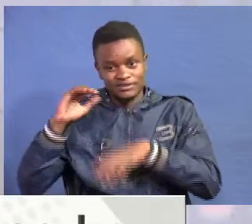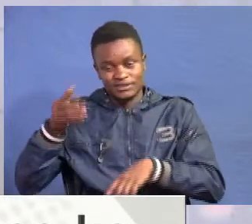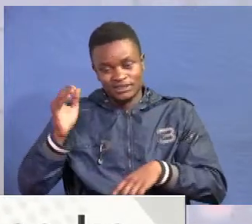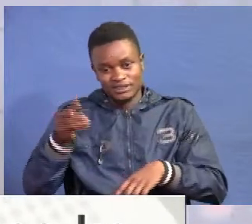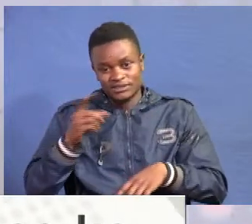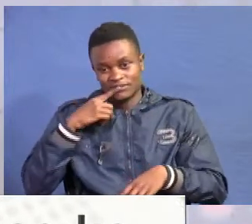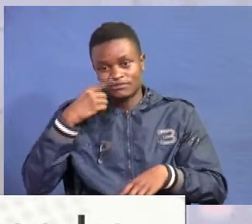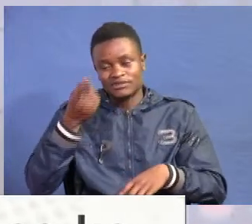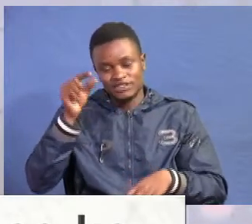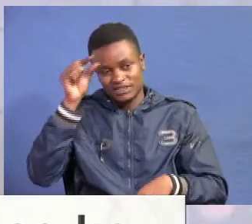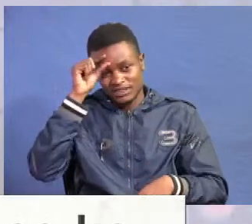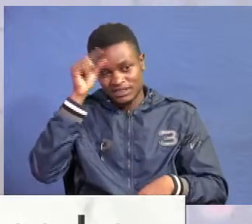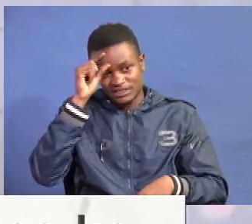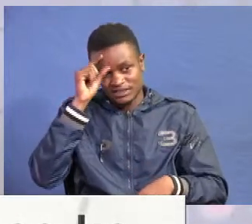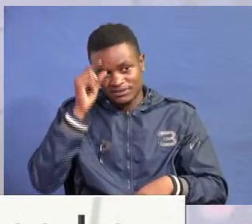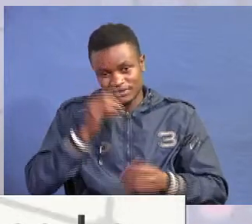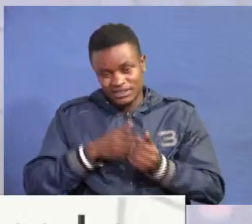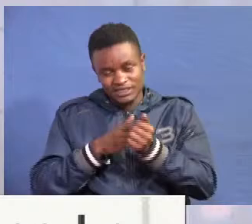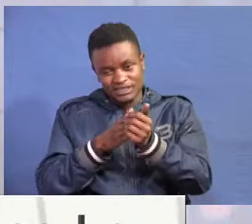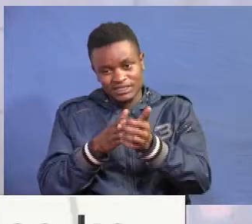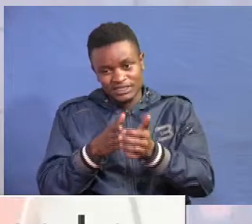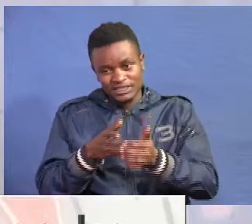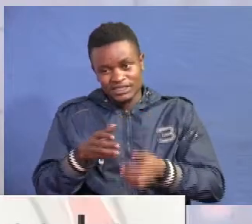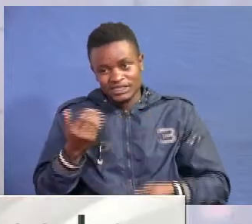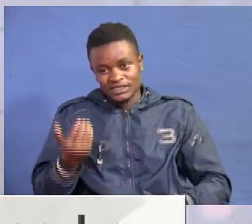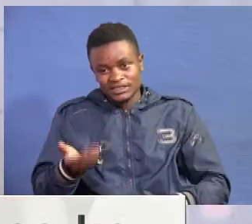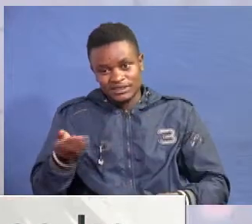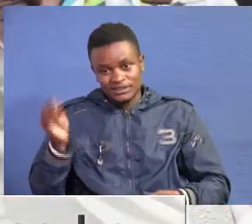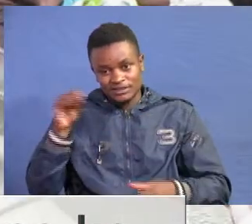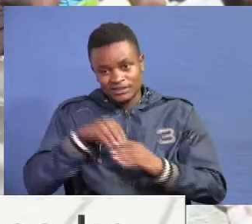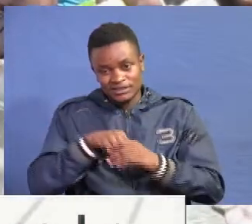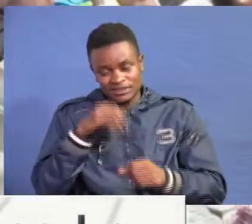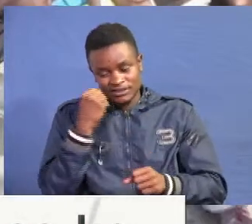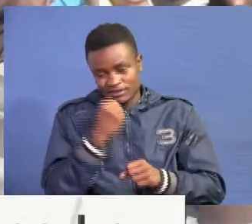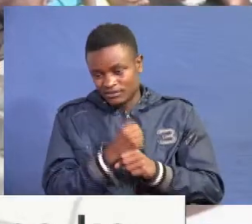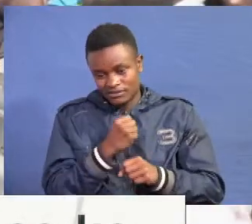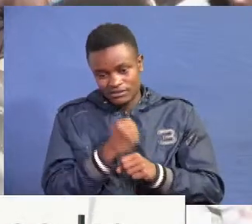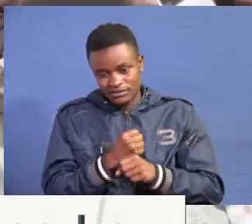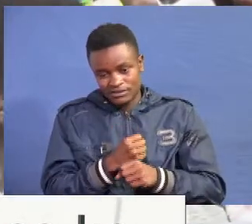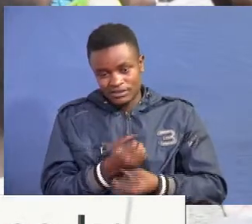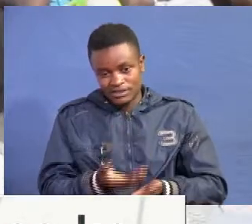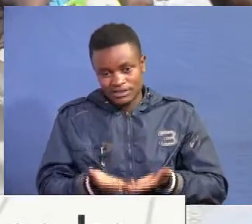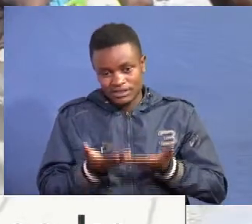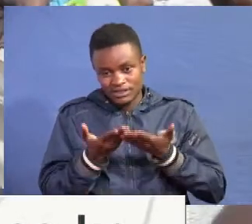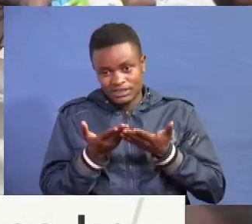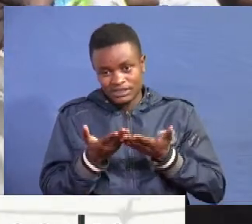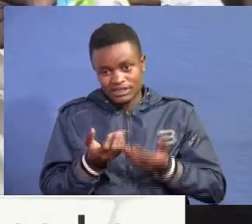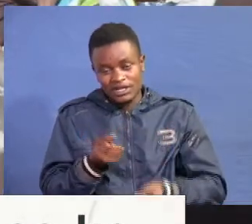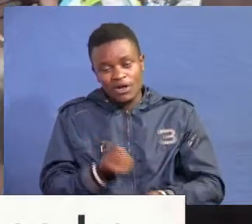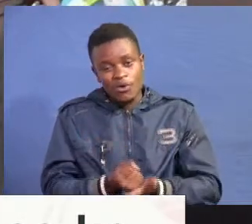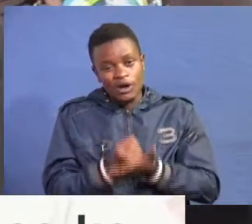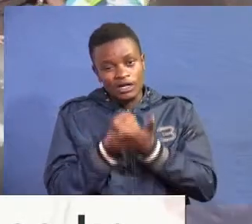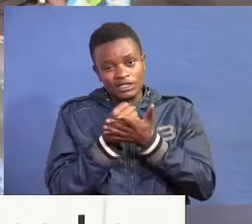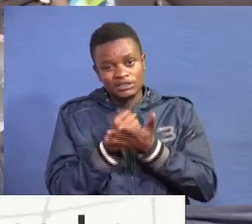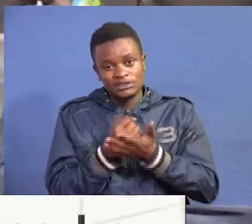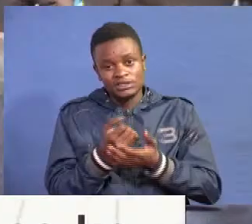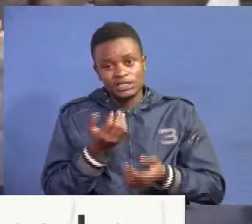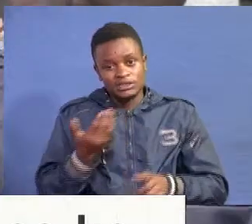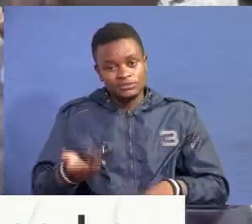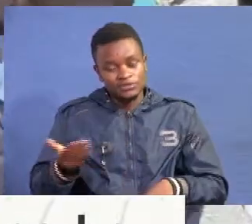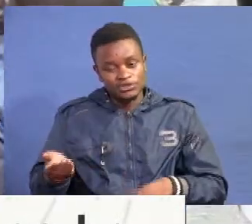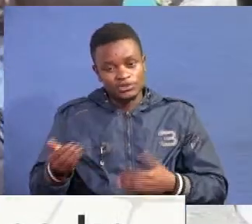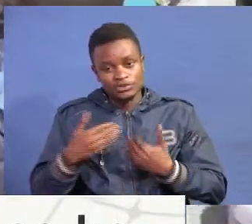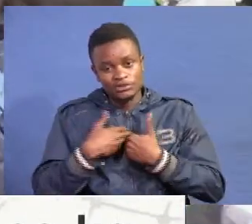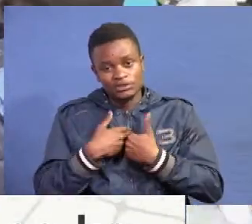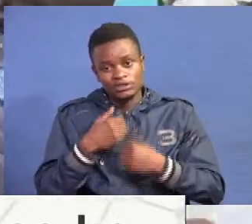to prioritize youth in employment opportunities. The MP criticized the current administration, accusing it of marginalizing the youth